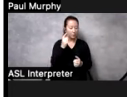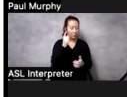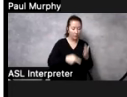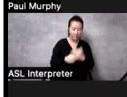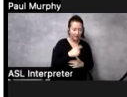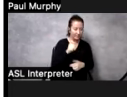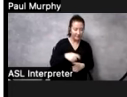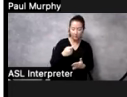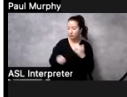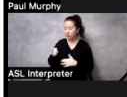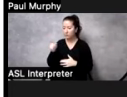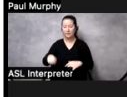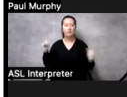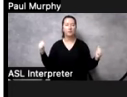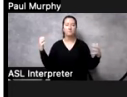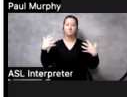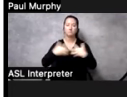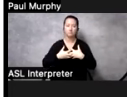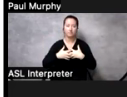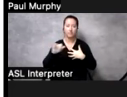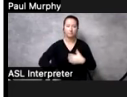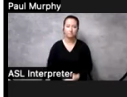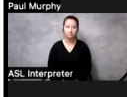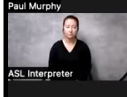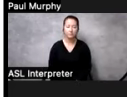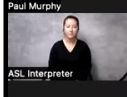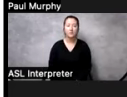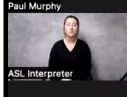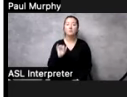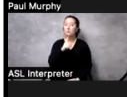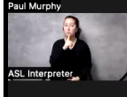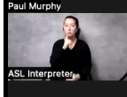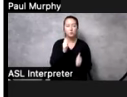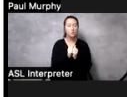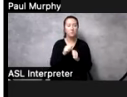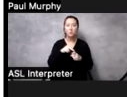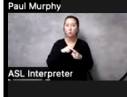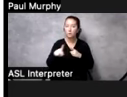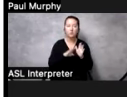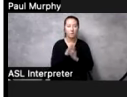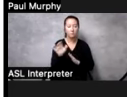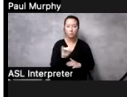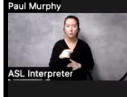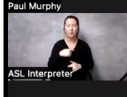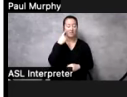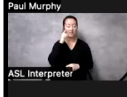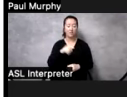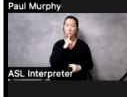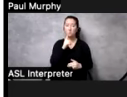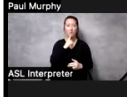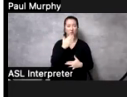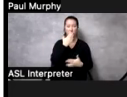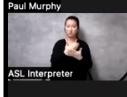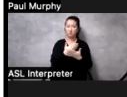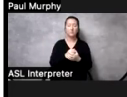and try to find a way to meet in the middle. This is true with career development, and I find this to be very productive, right? Because when I sit